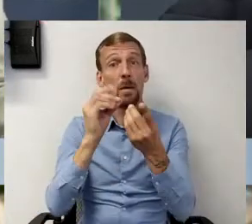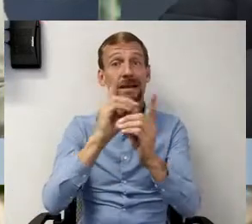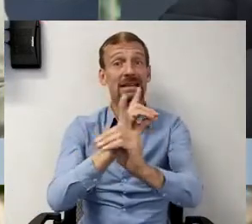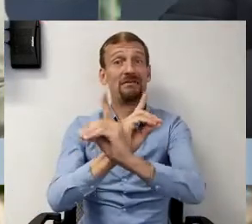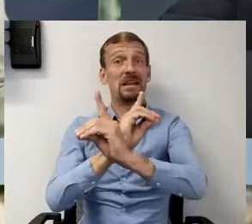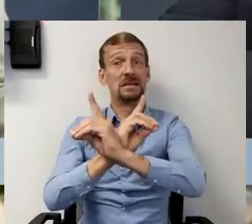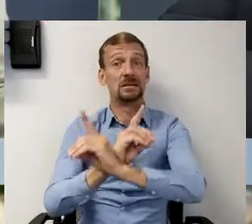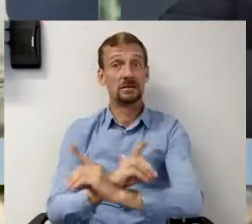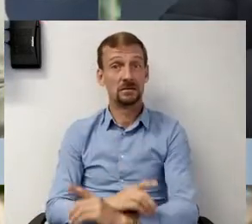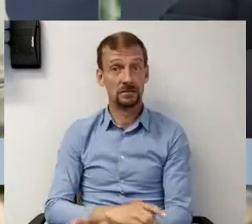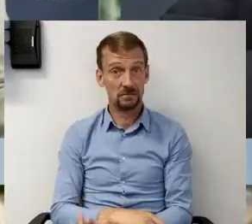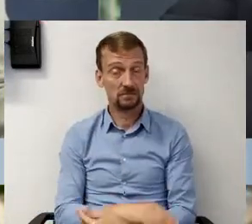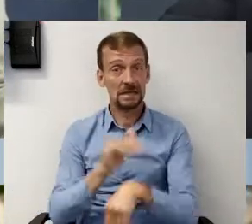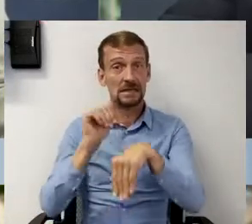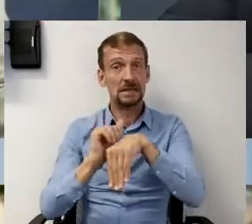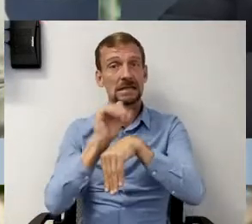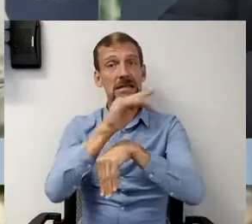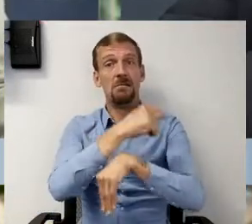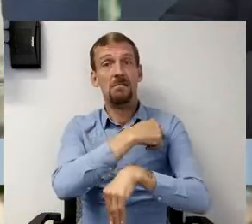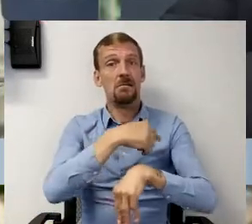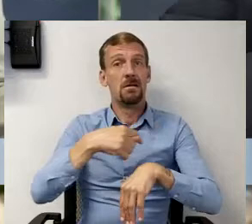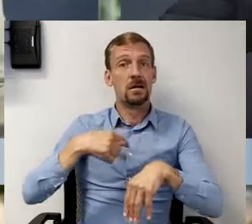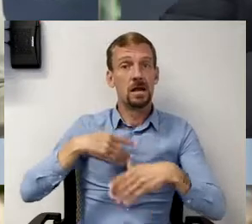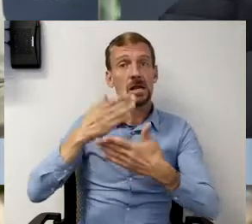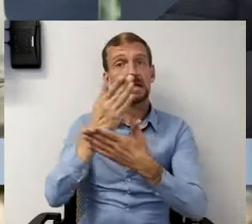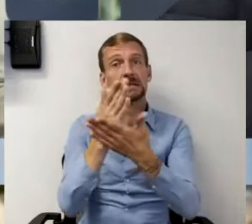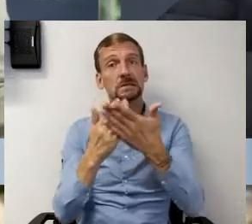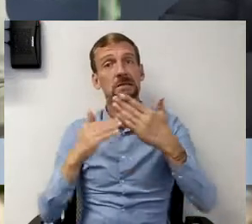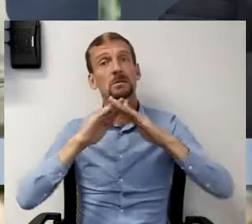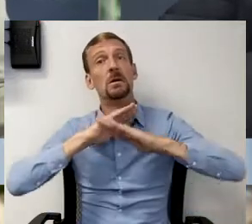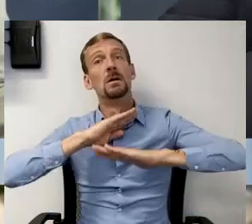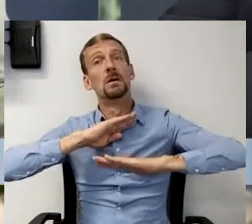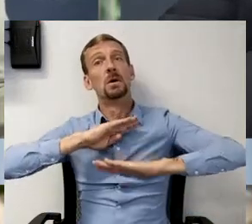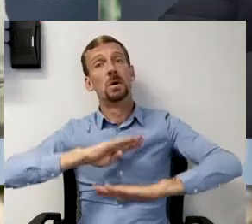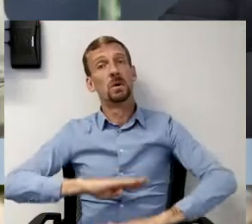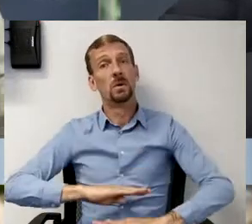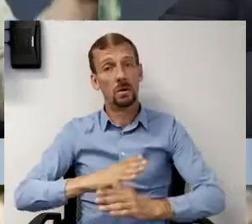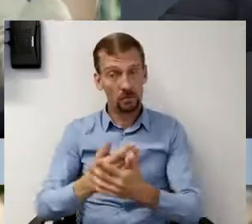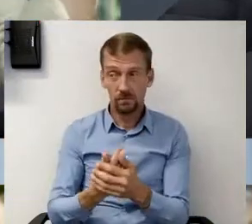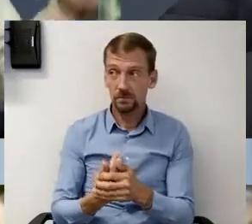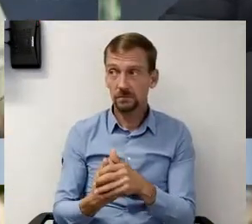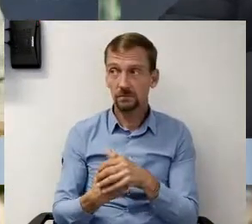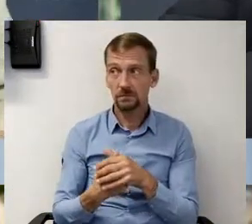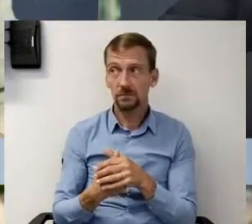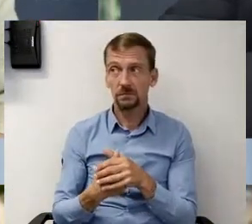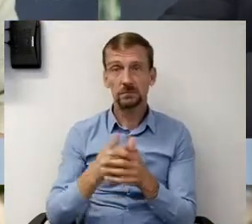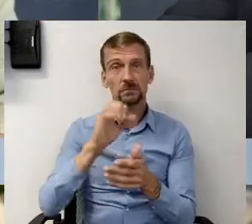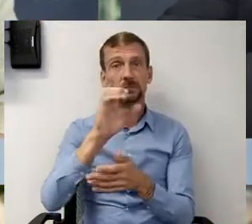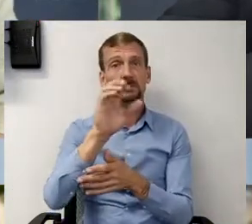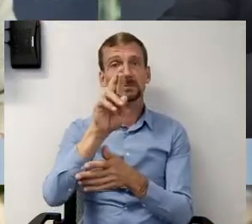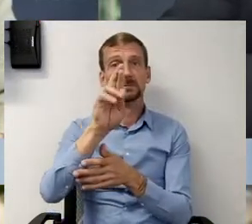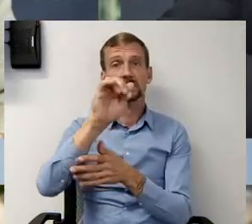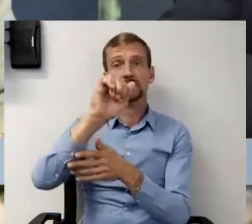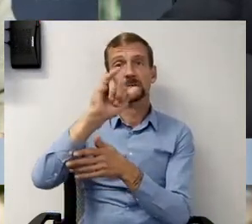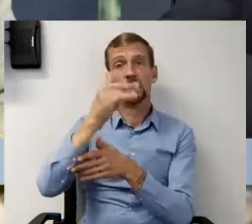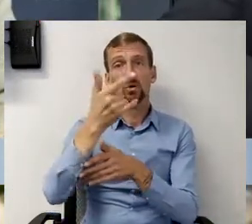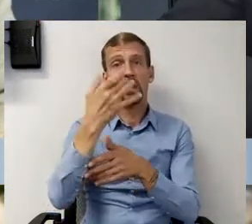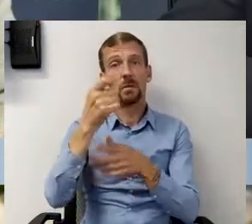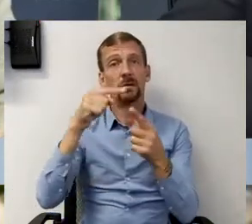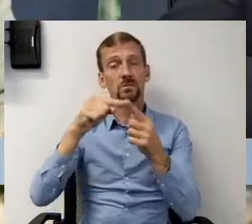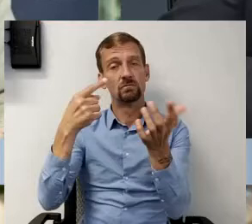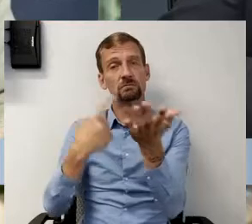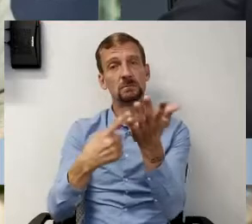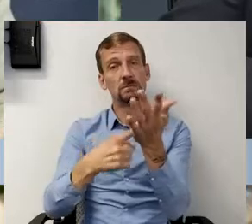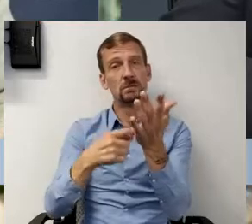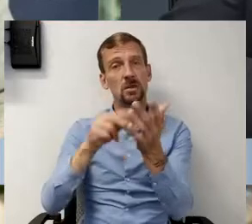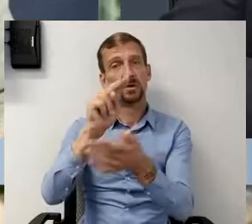Defense sending us some relief. So Craig would like us to comment on the news